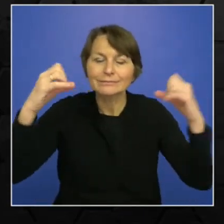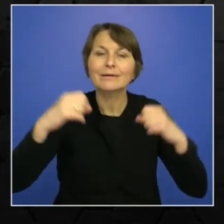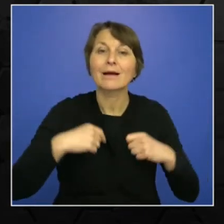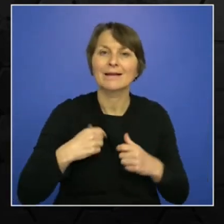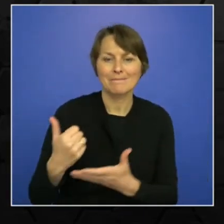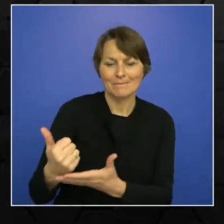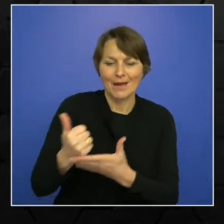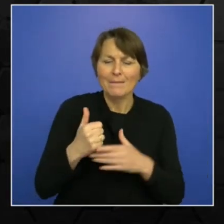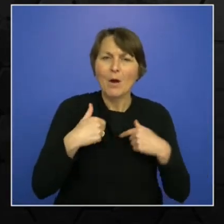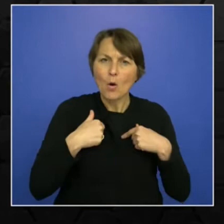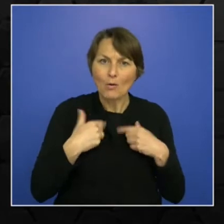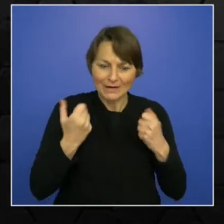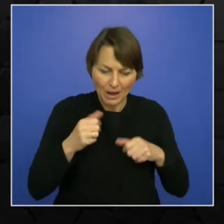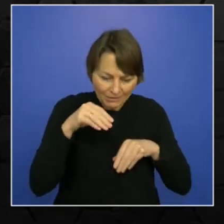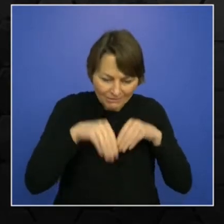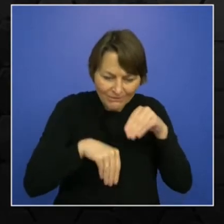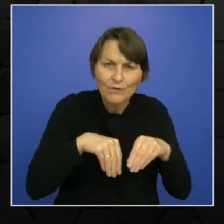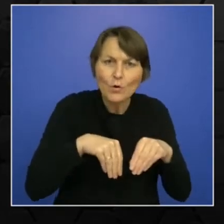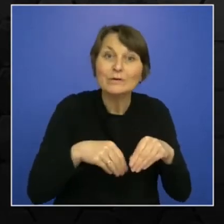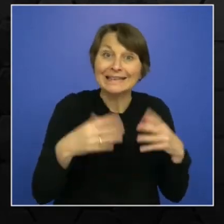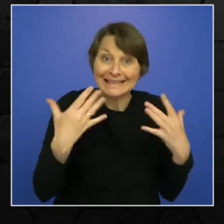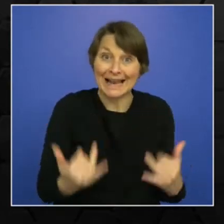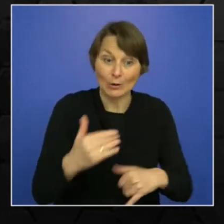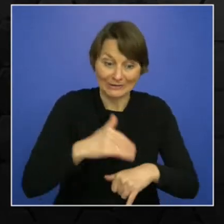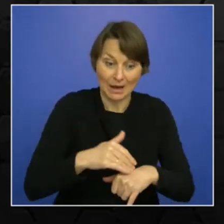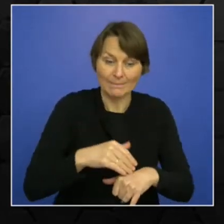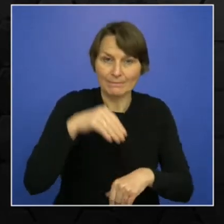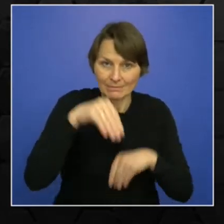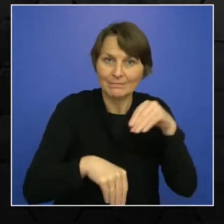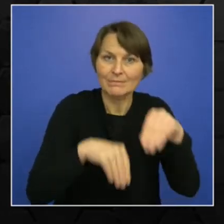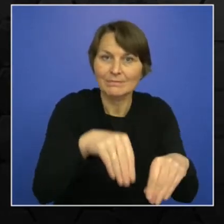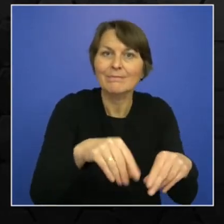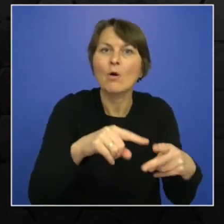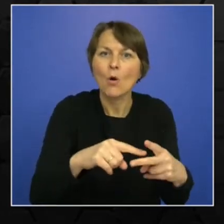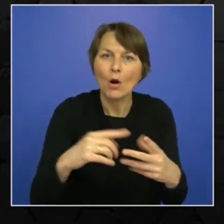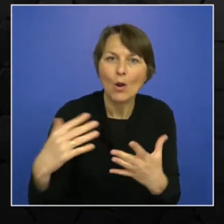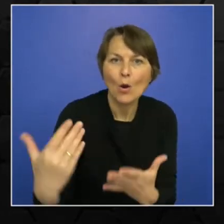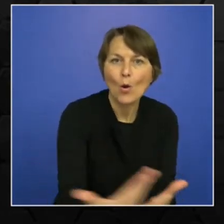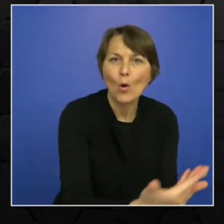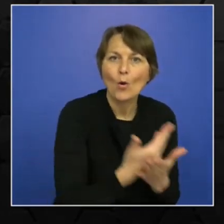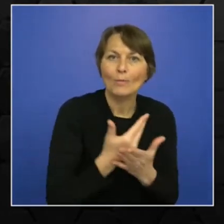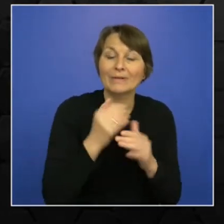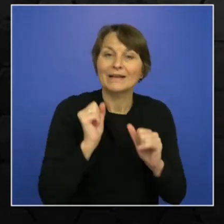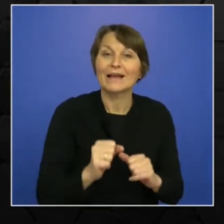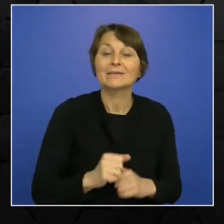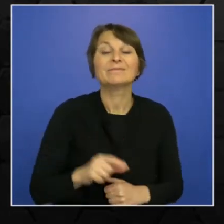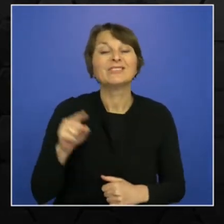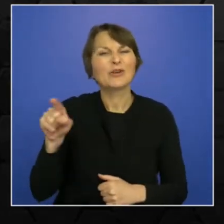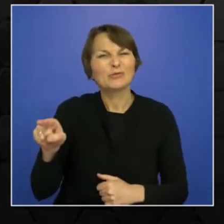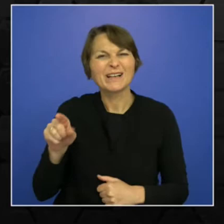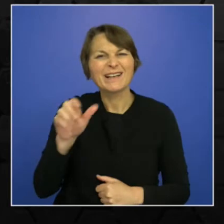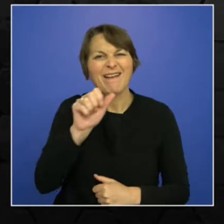making a difference. Artificial intelligence helps farmers grow more while wasting less.